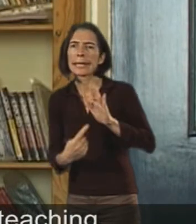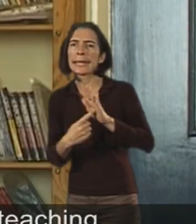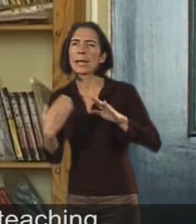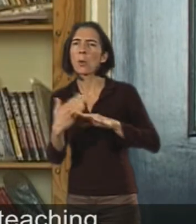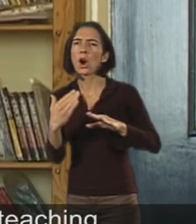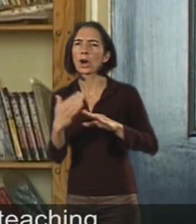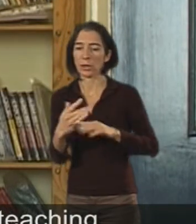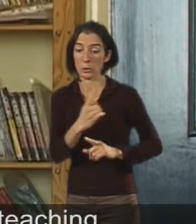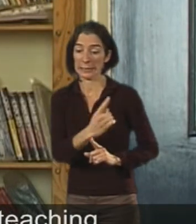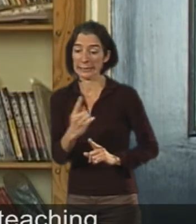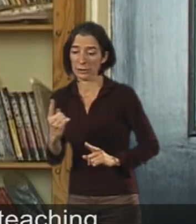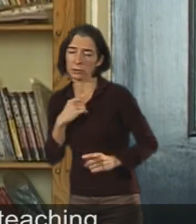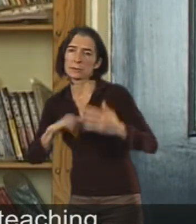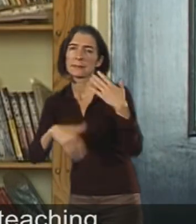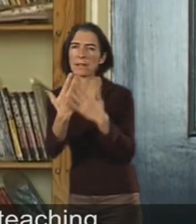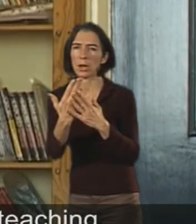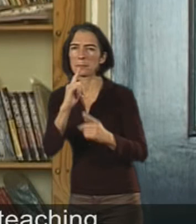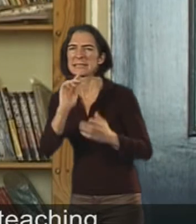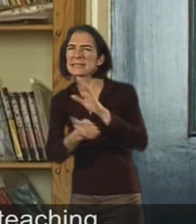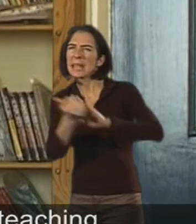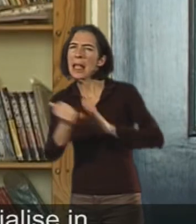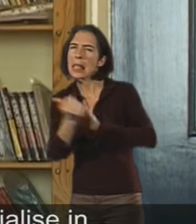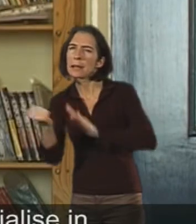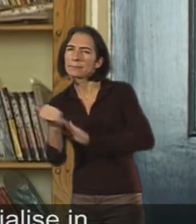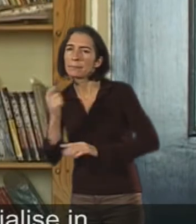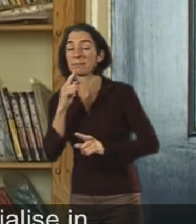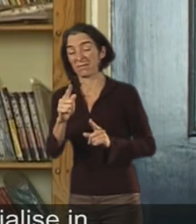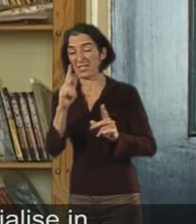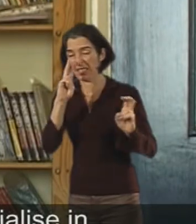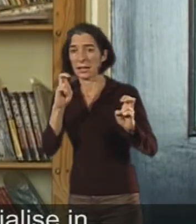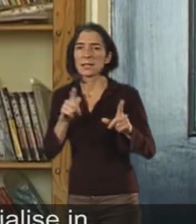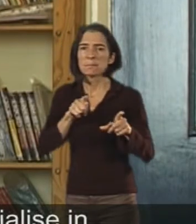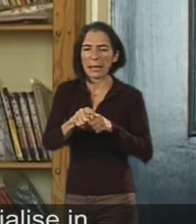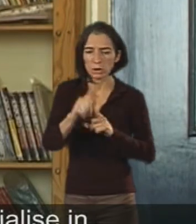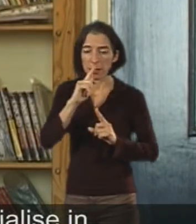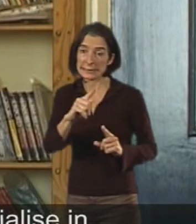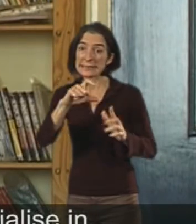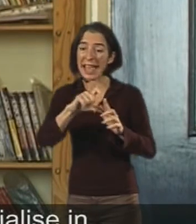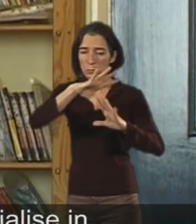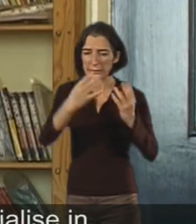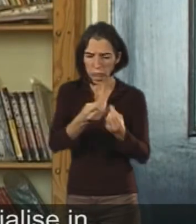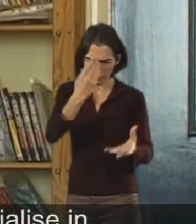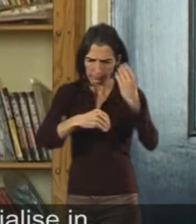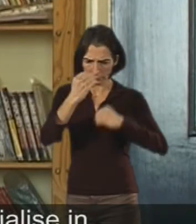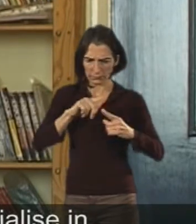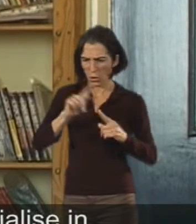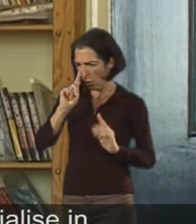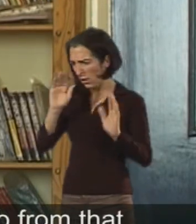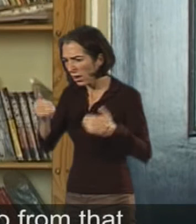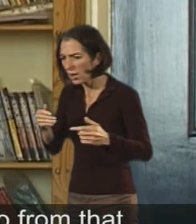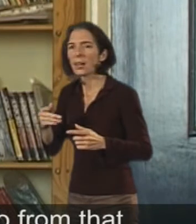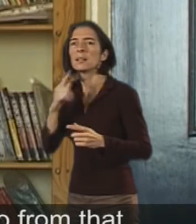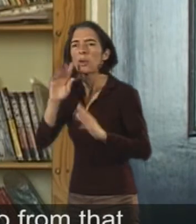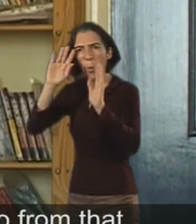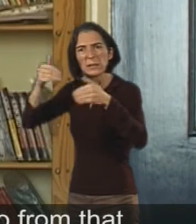key skill. So we have teaching assistants who are specialising in children with Down syndrome, those who specialise in autistic spectrum disorders, those